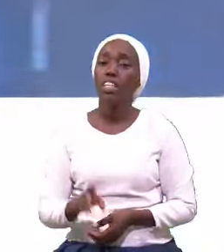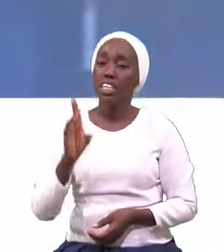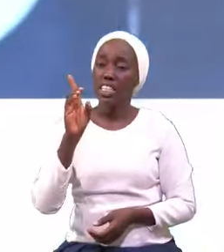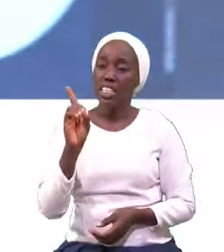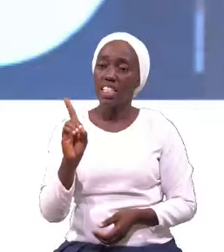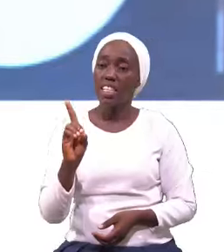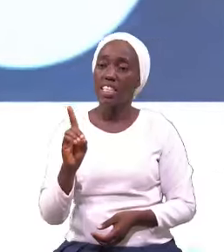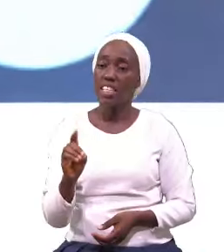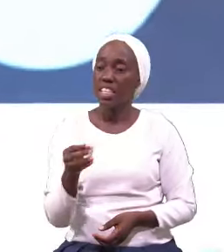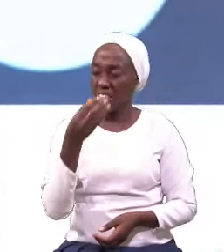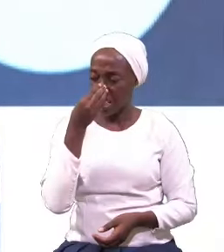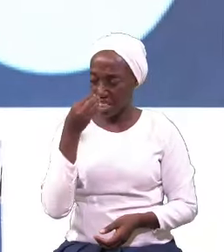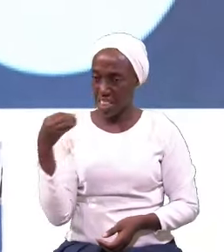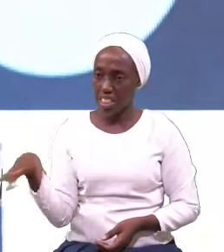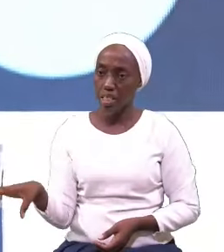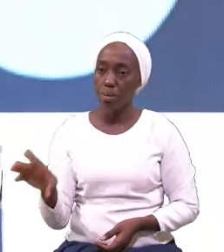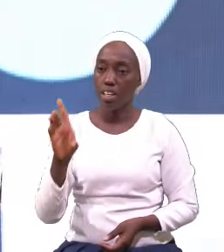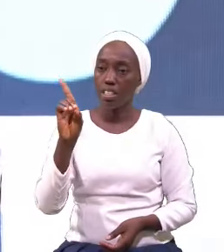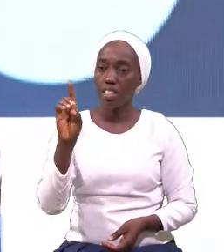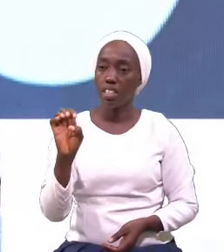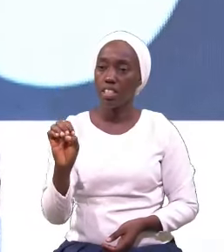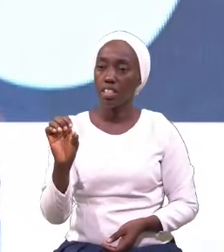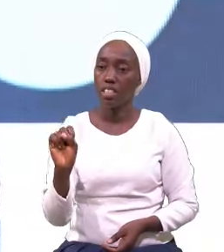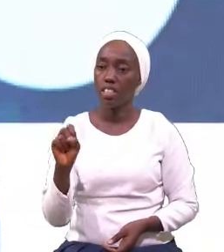Despise not the Spirit.